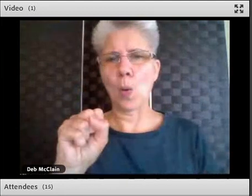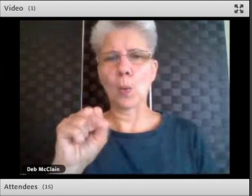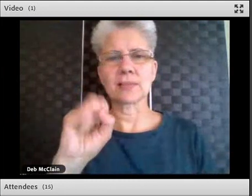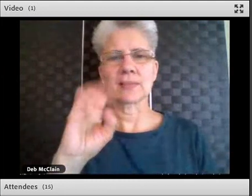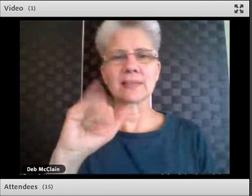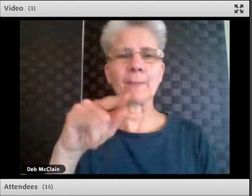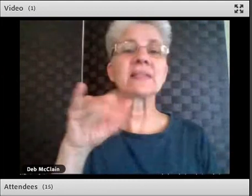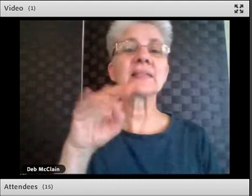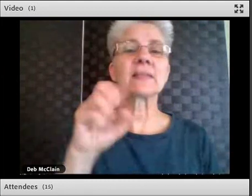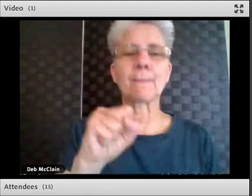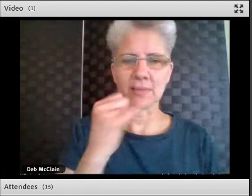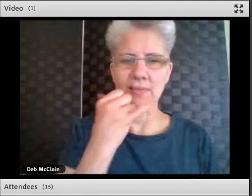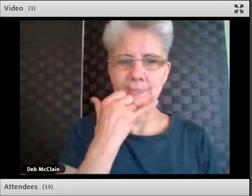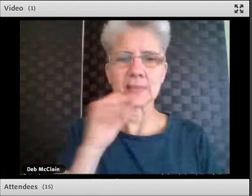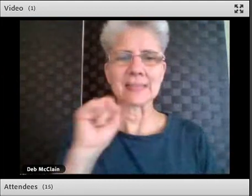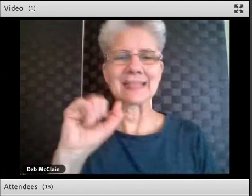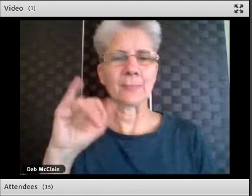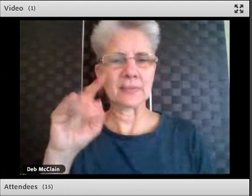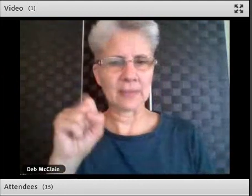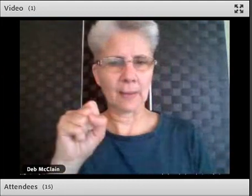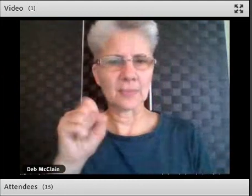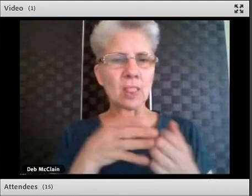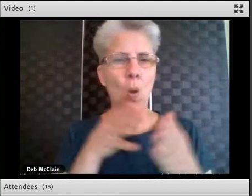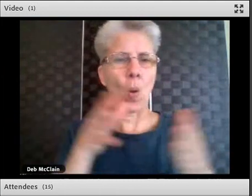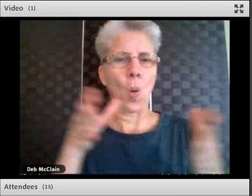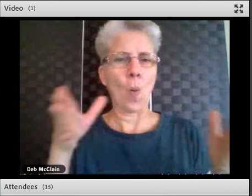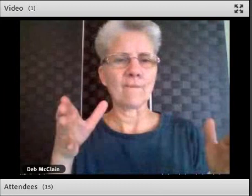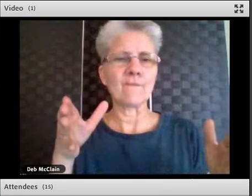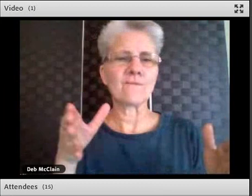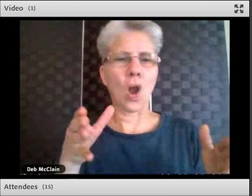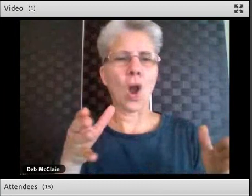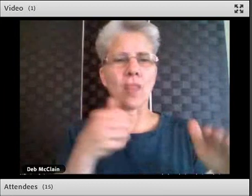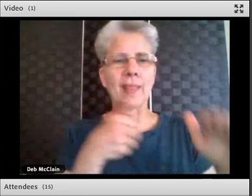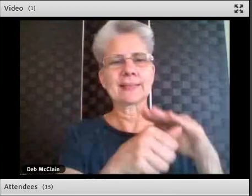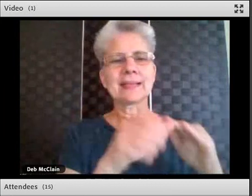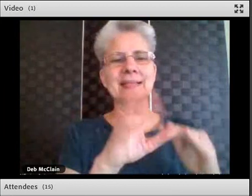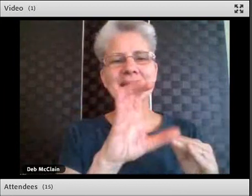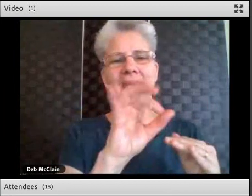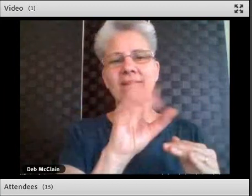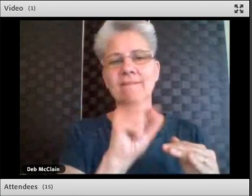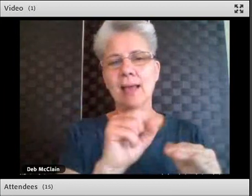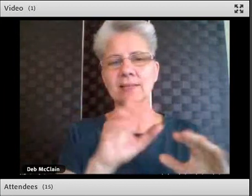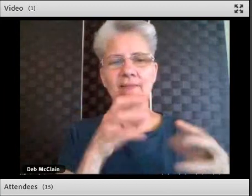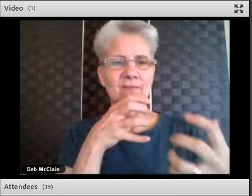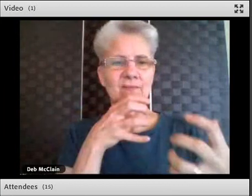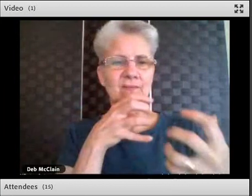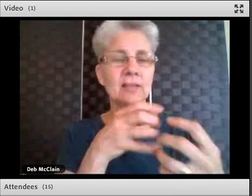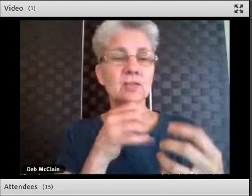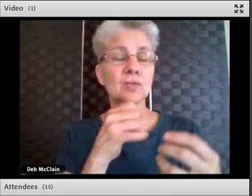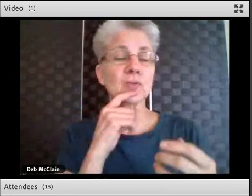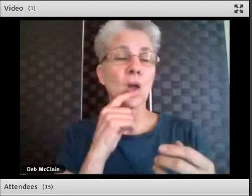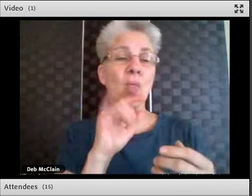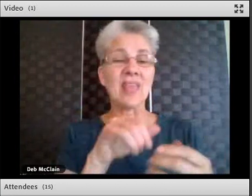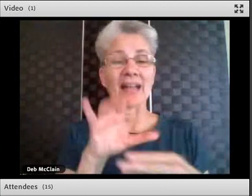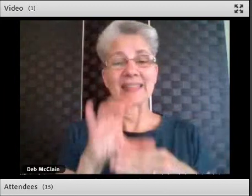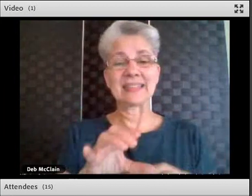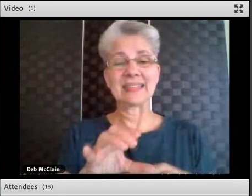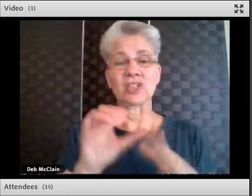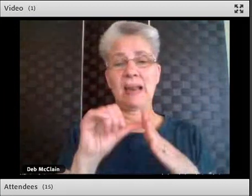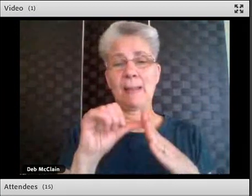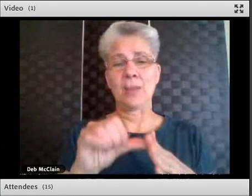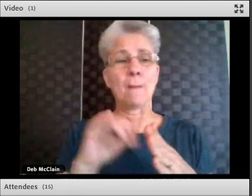not syndromes, symptoms in the overall umbrella that is CFS. So essentially, this condition is